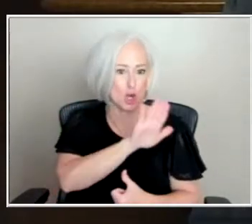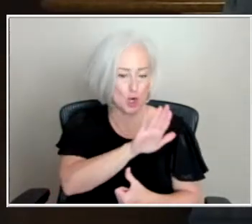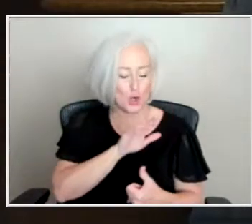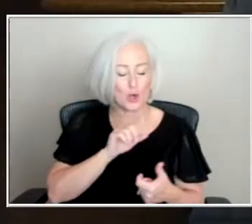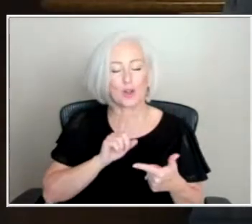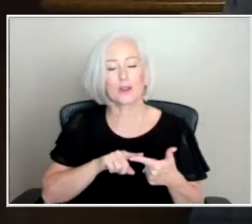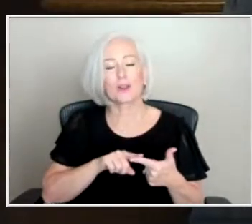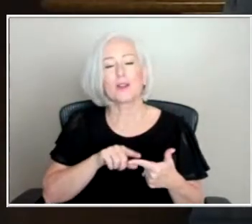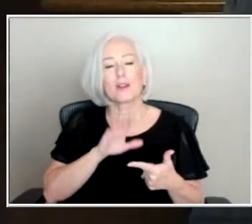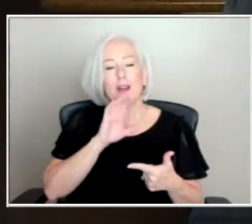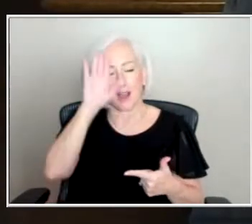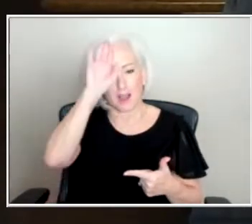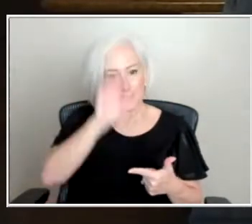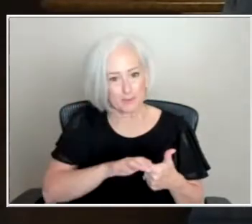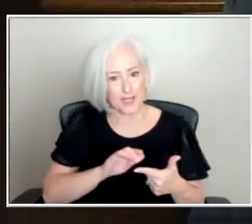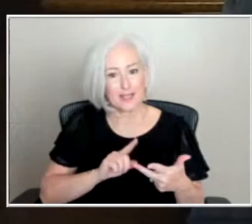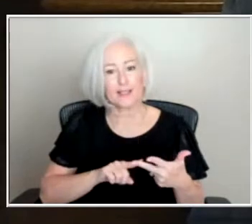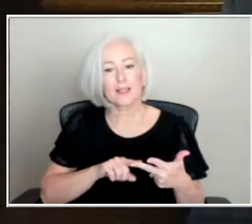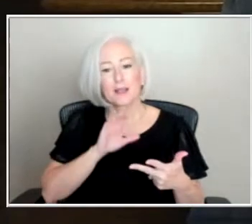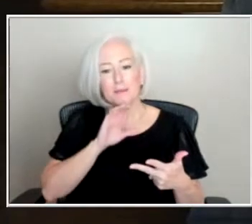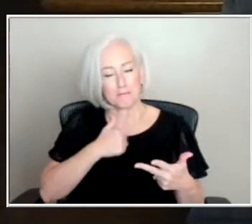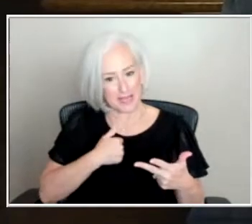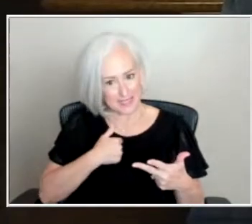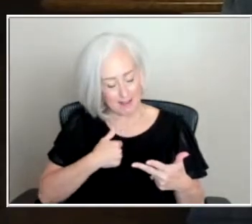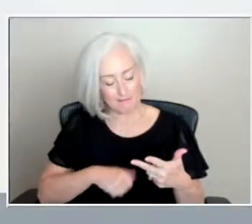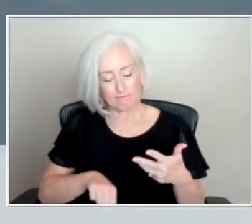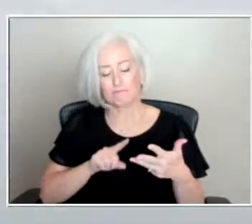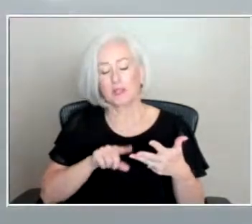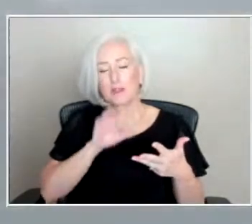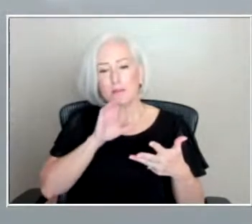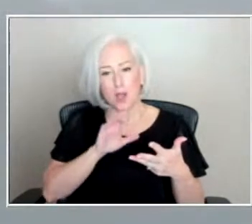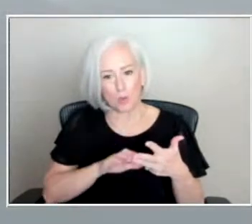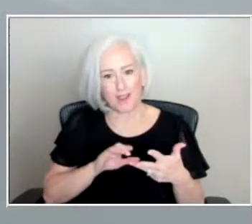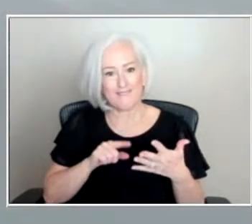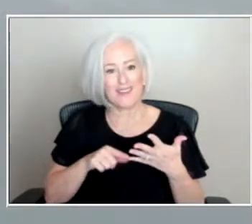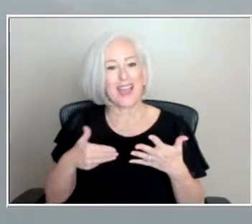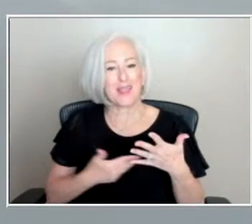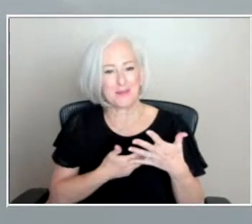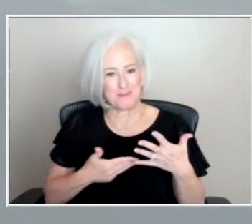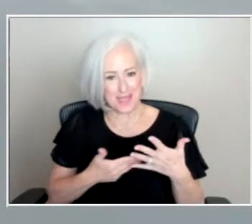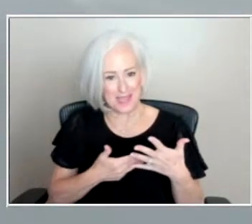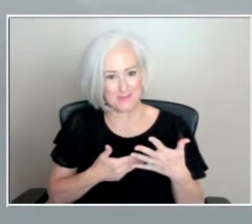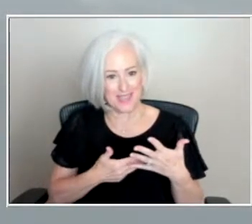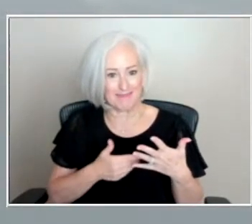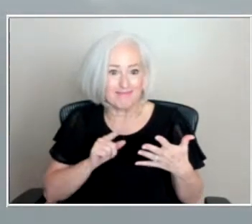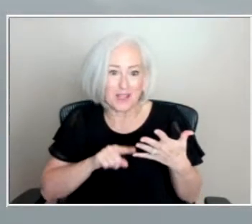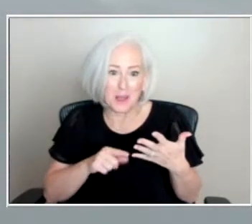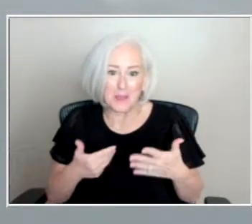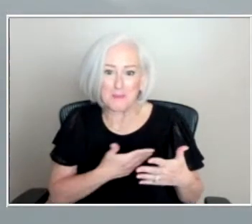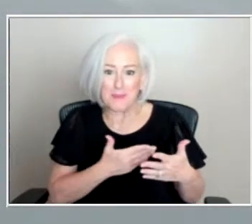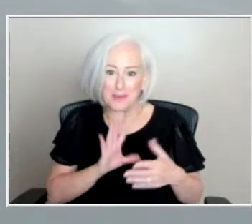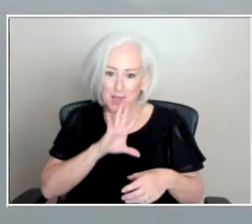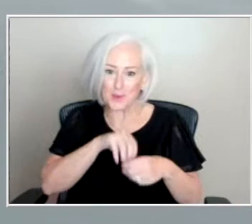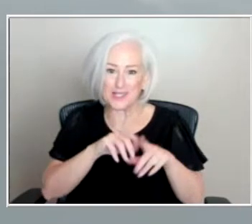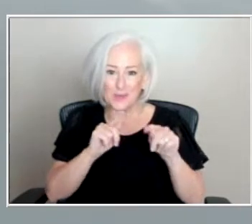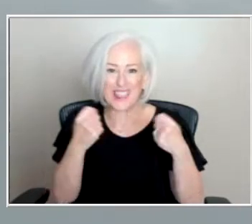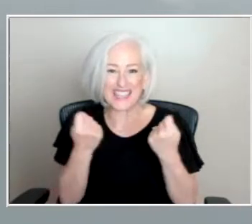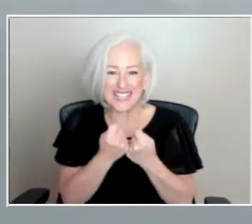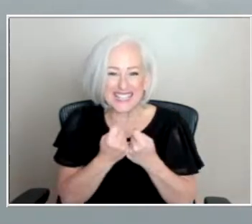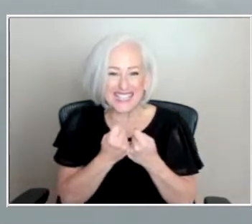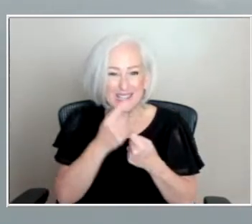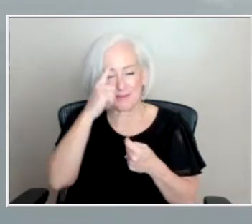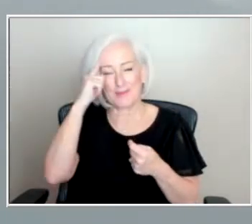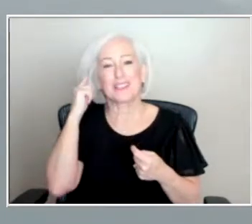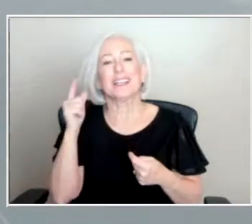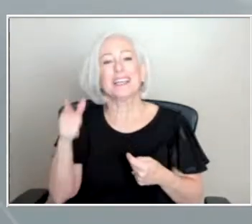wife, and then the newborn baby. And you wouldn't think the baby would be much of a team member, but so often he was, in the fact that he was the